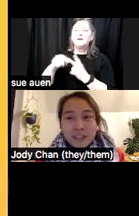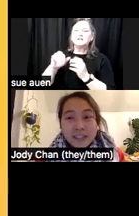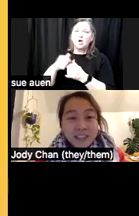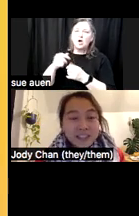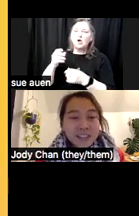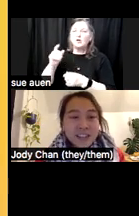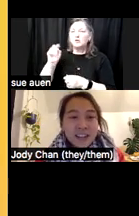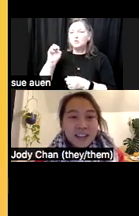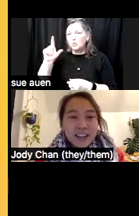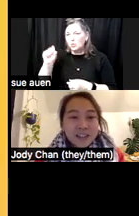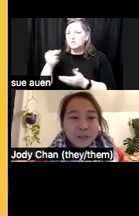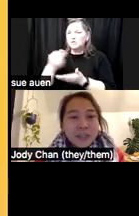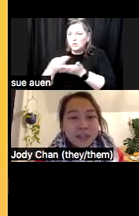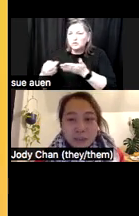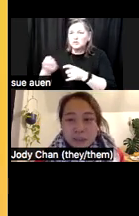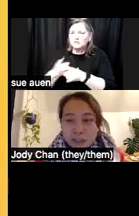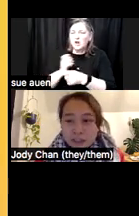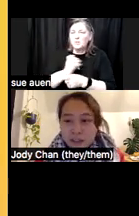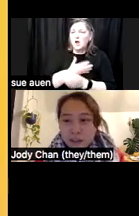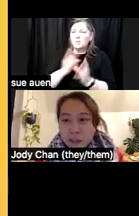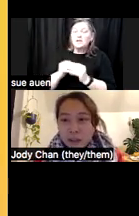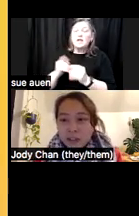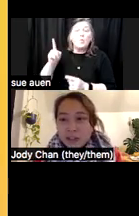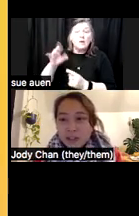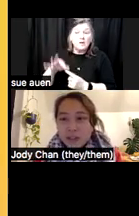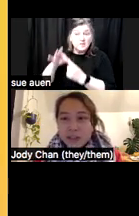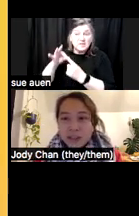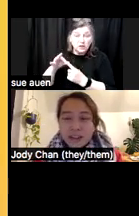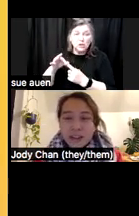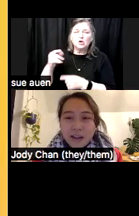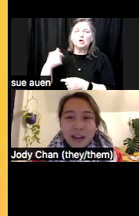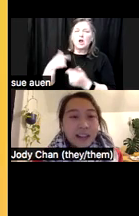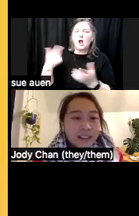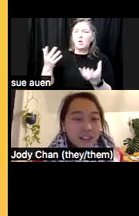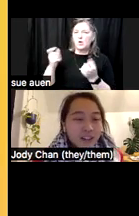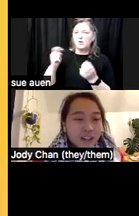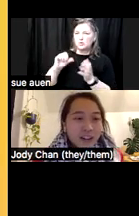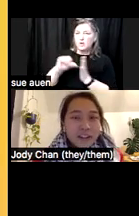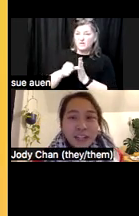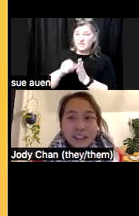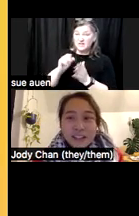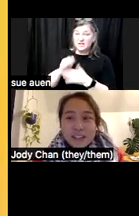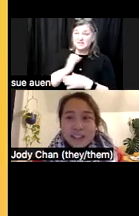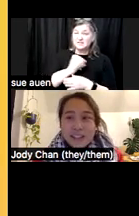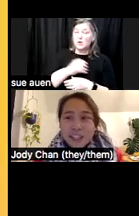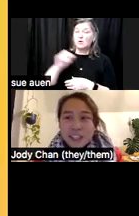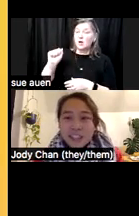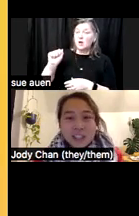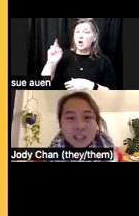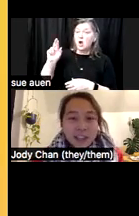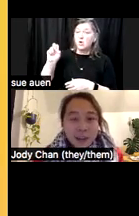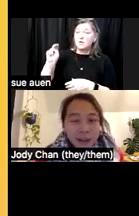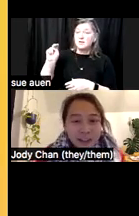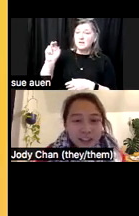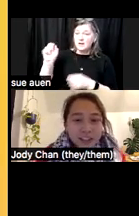come out of these sessions. And one thing in particular that we wanted to highlight that's on our arena is actually a